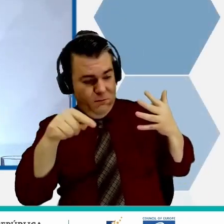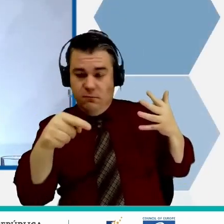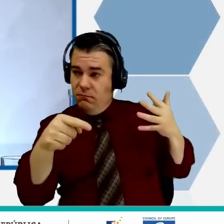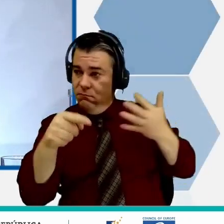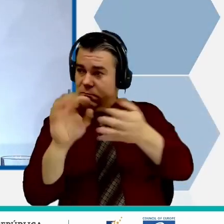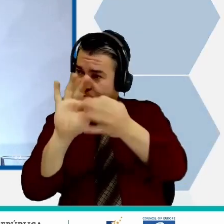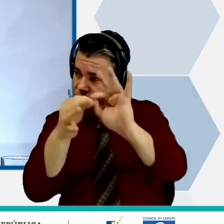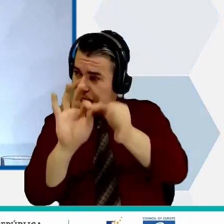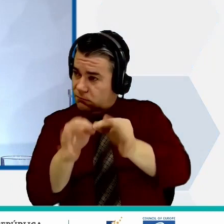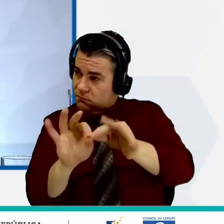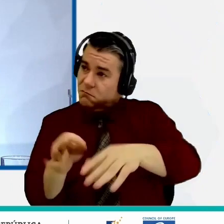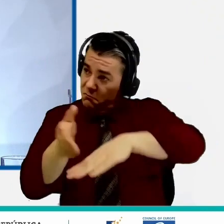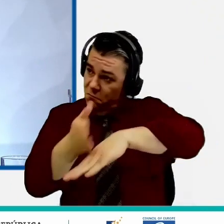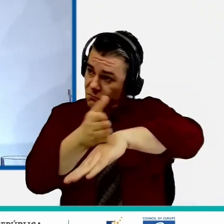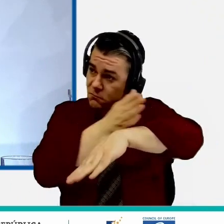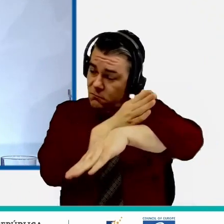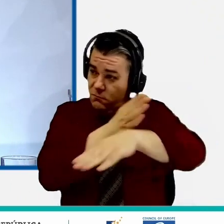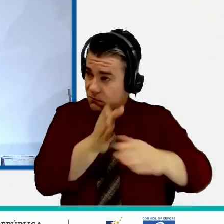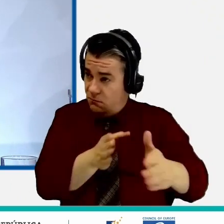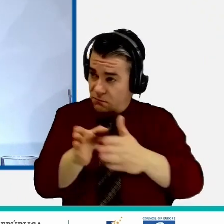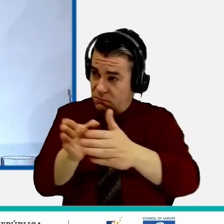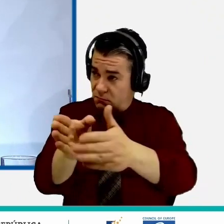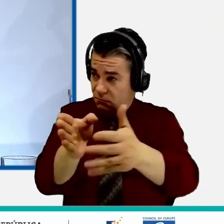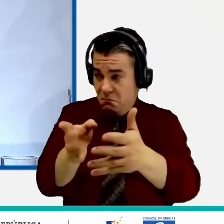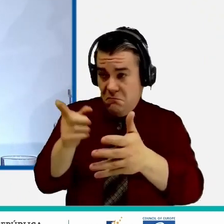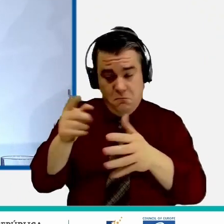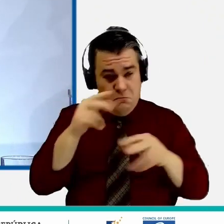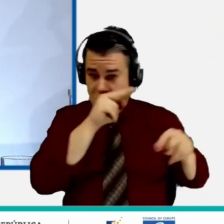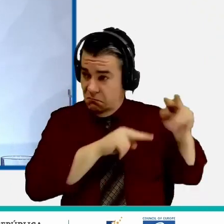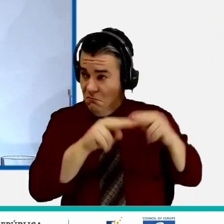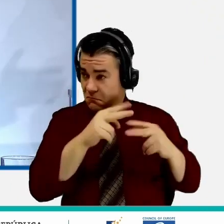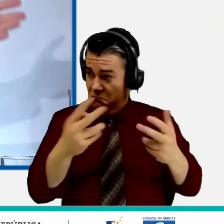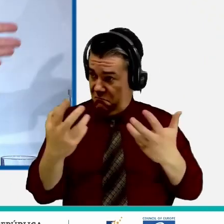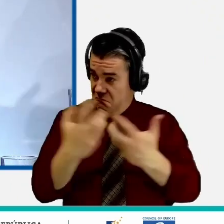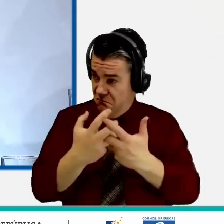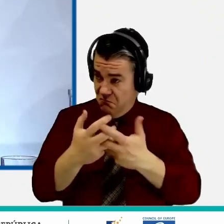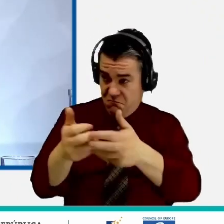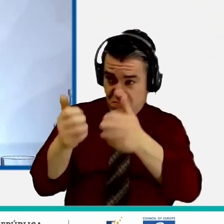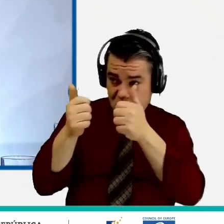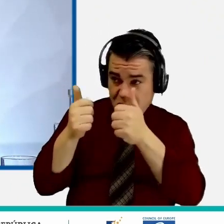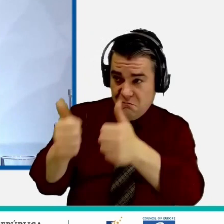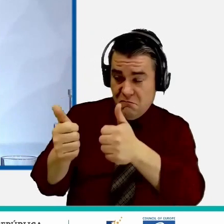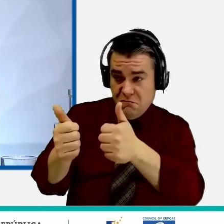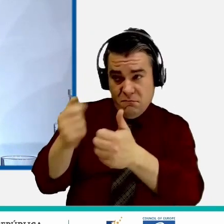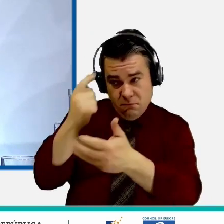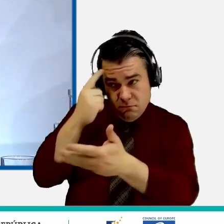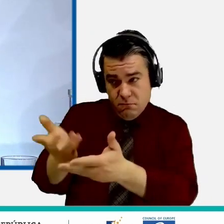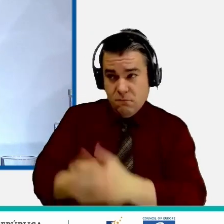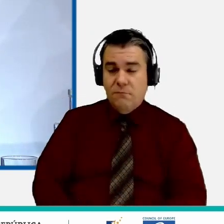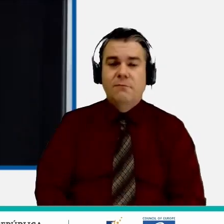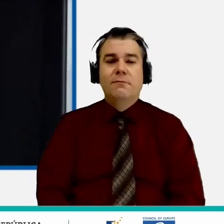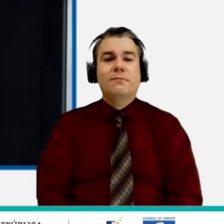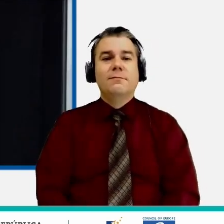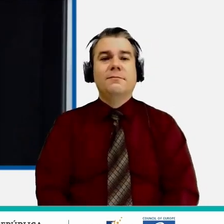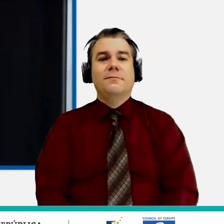identified through your review together with member states and the working group of the previous roadmap?